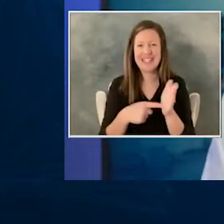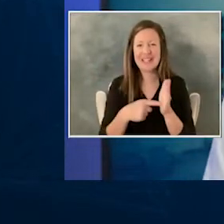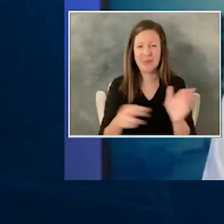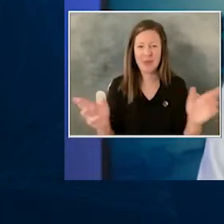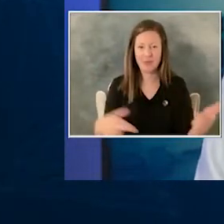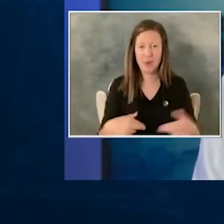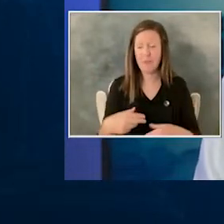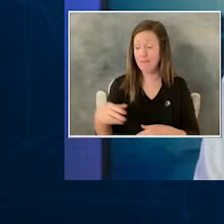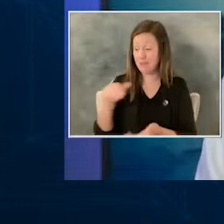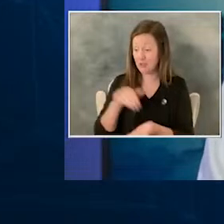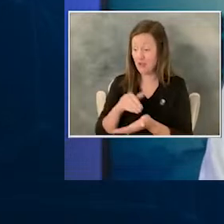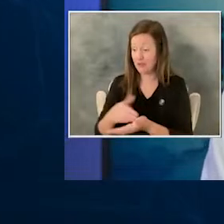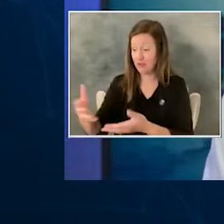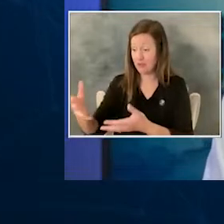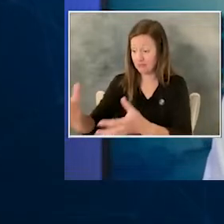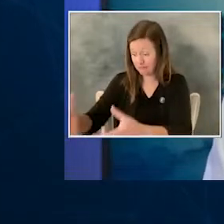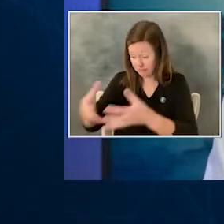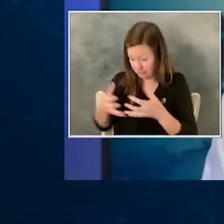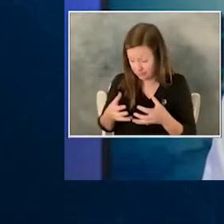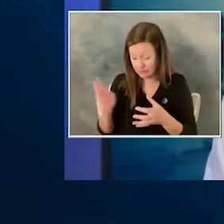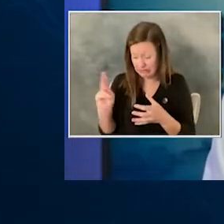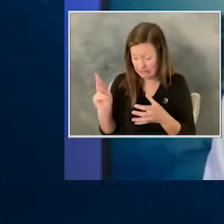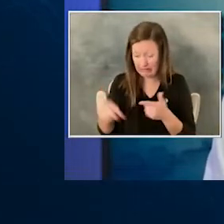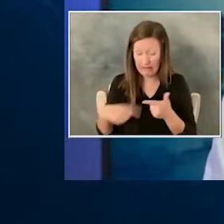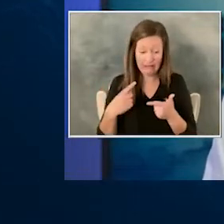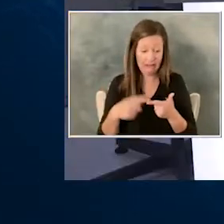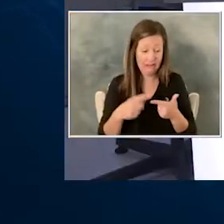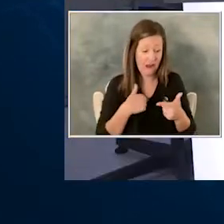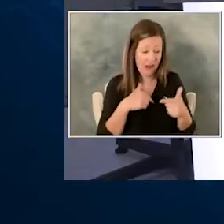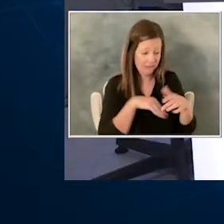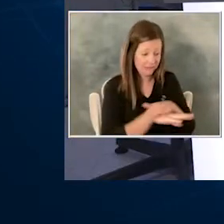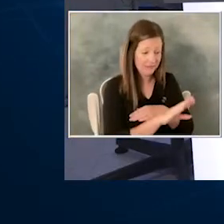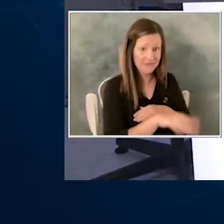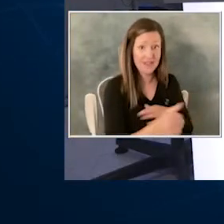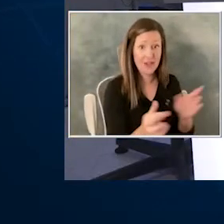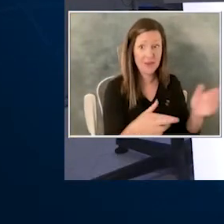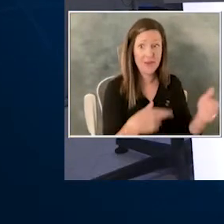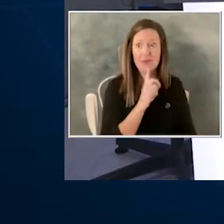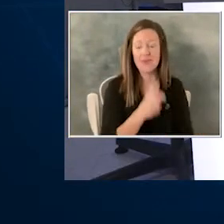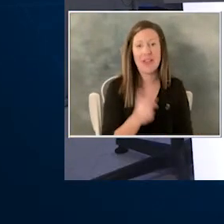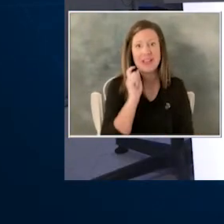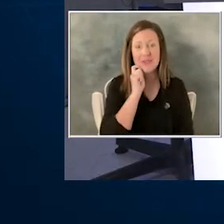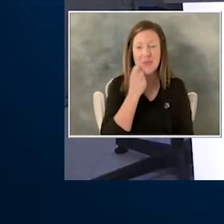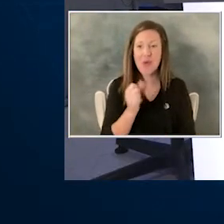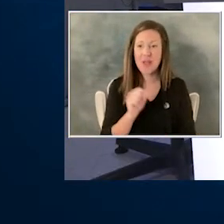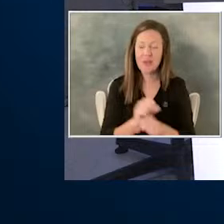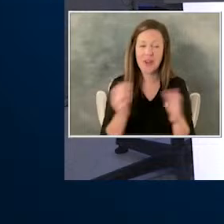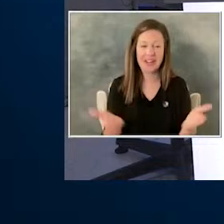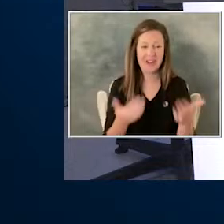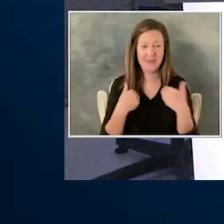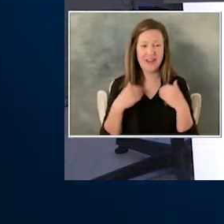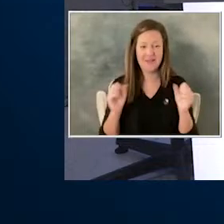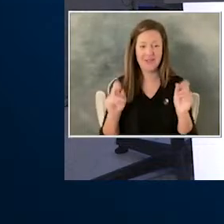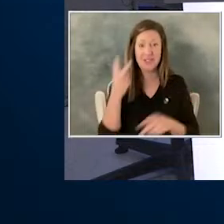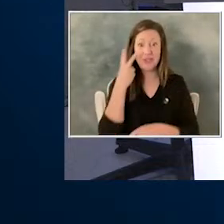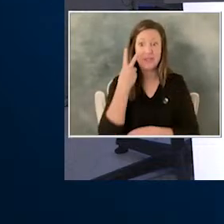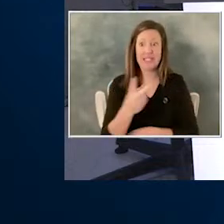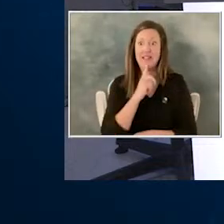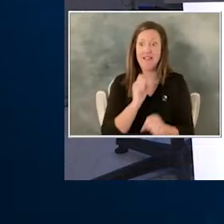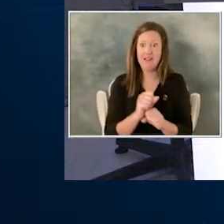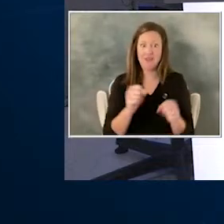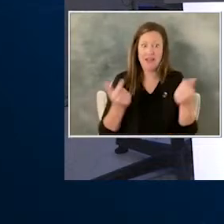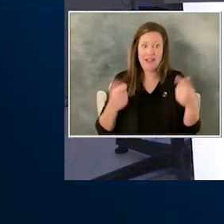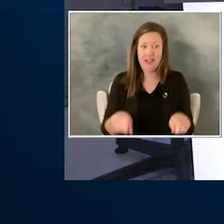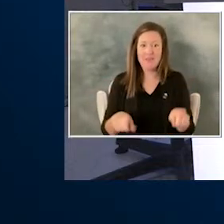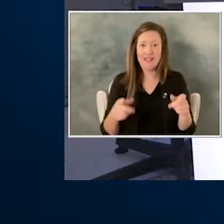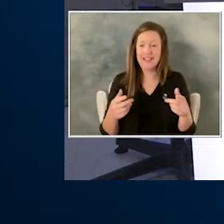next room, and we implant it, and then right over the next room. It's so cool. Working here, we've had the chance to see you in action in the surgery